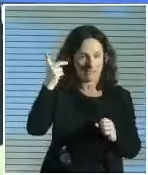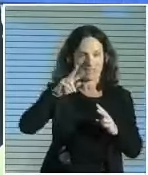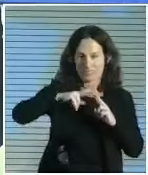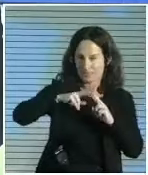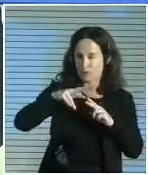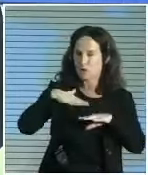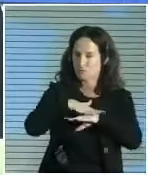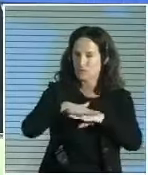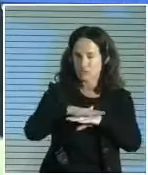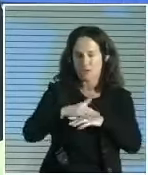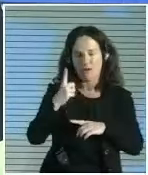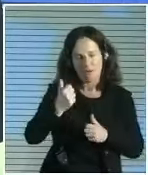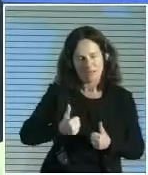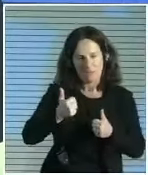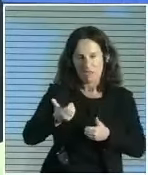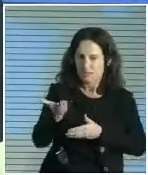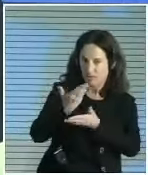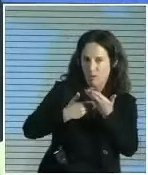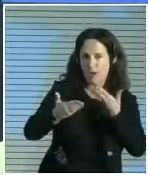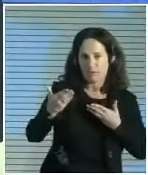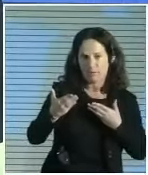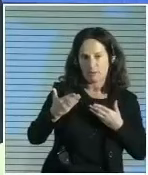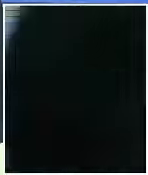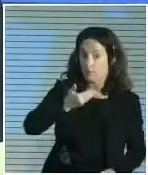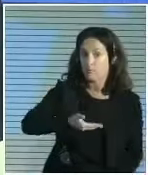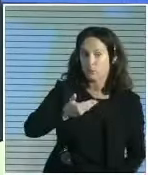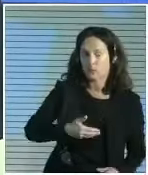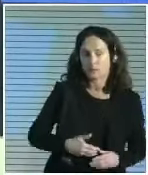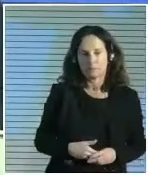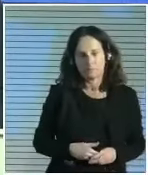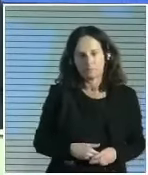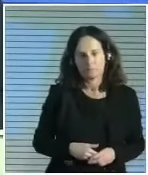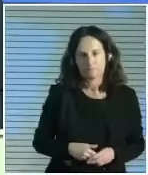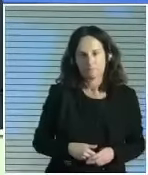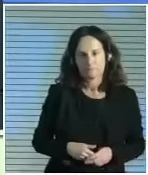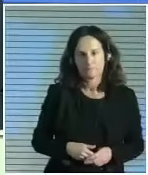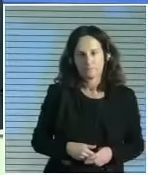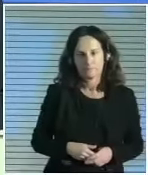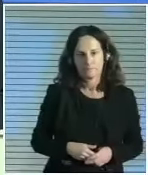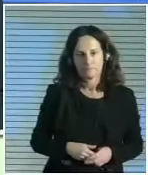talking today to the silos, and I think that we can go